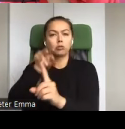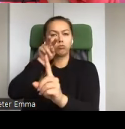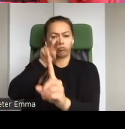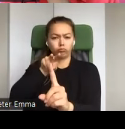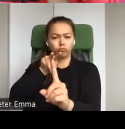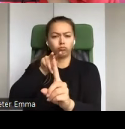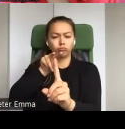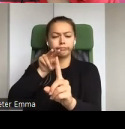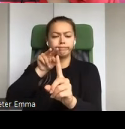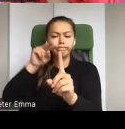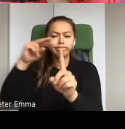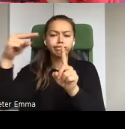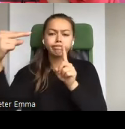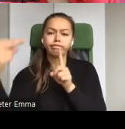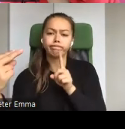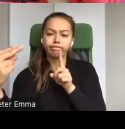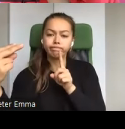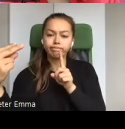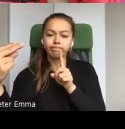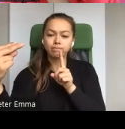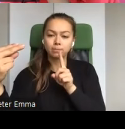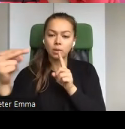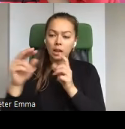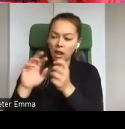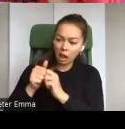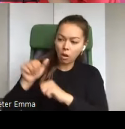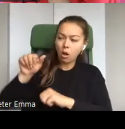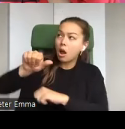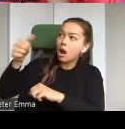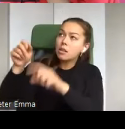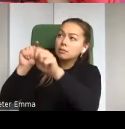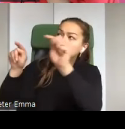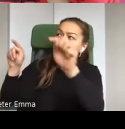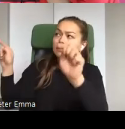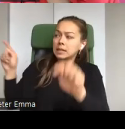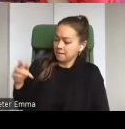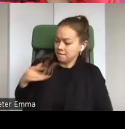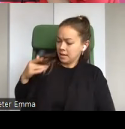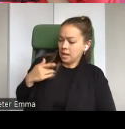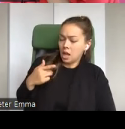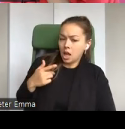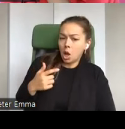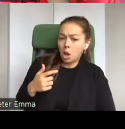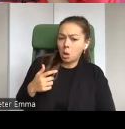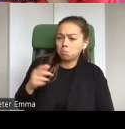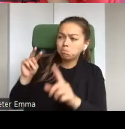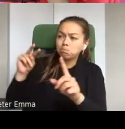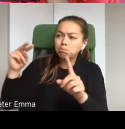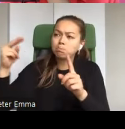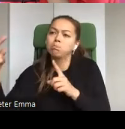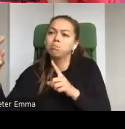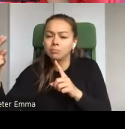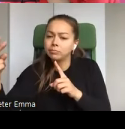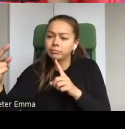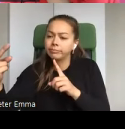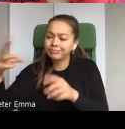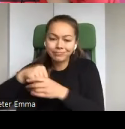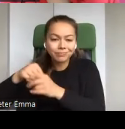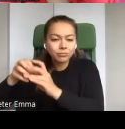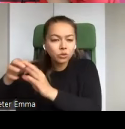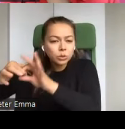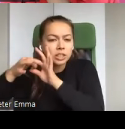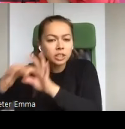tolerate how they feel. So those cognitive processes allow us to be in relationships.